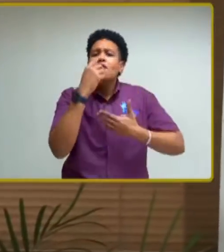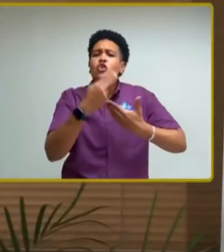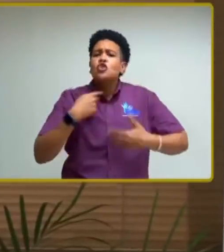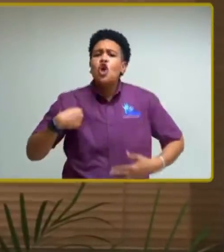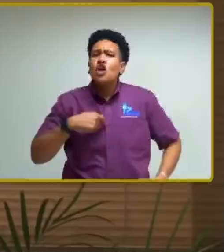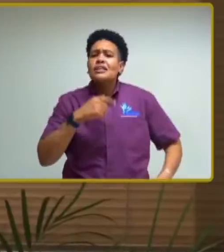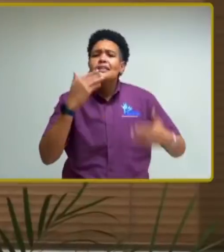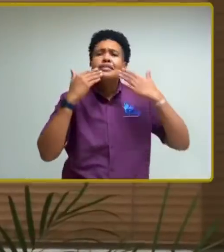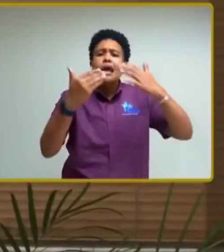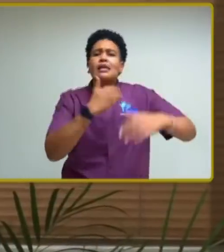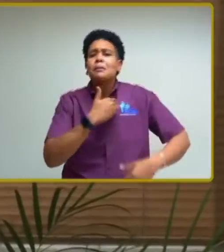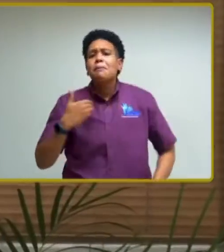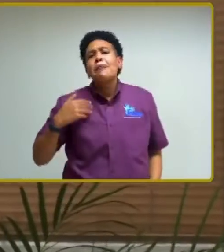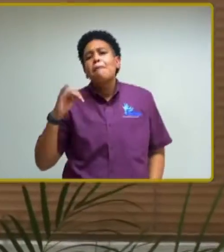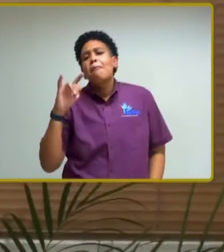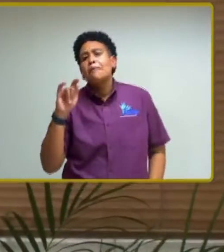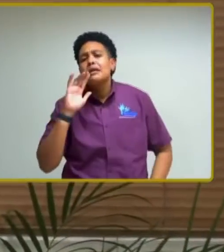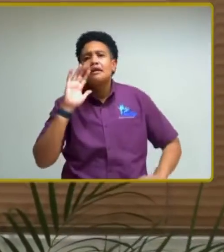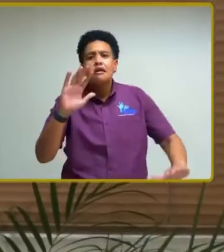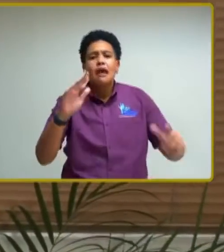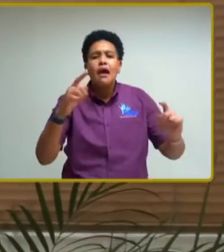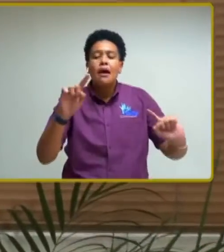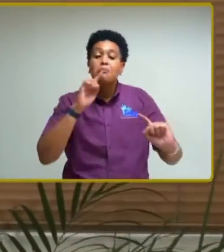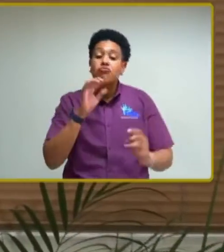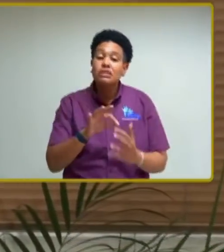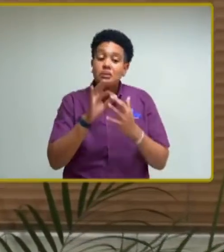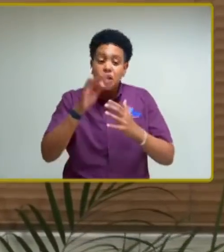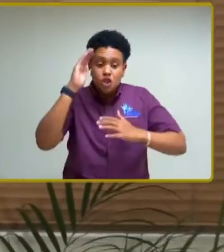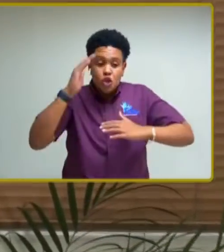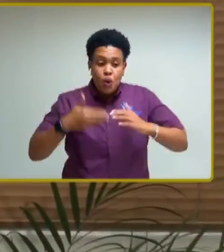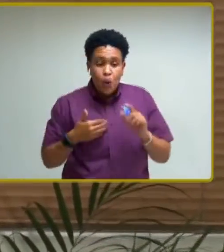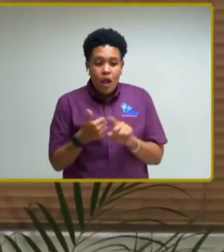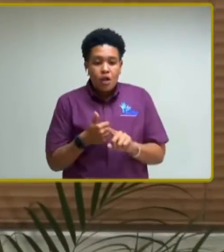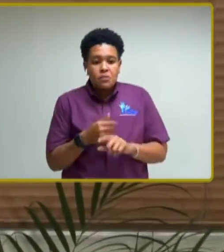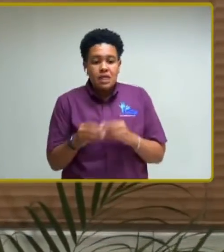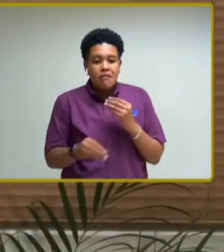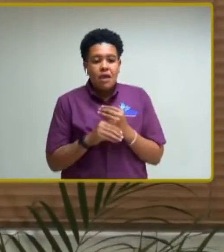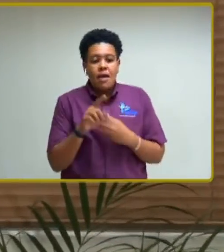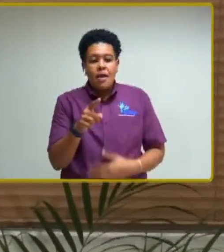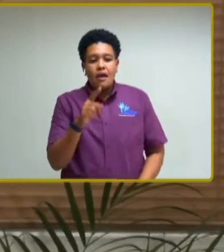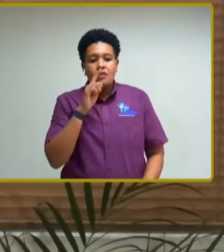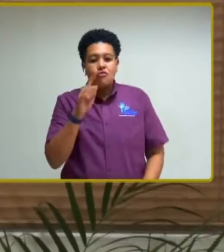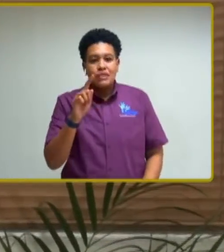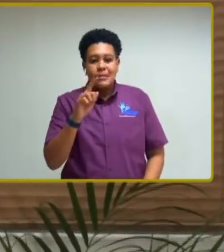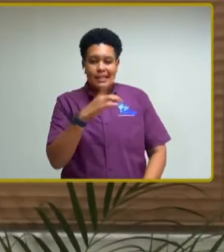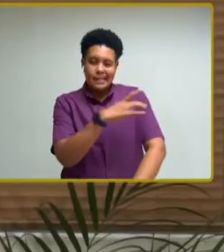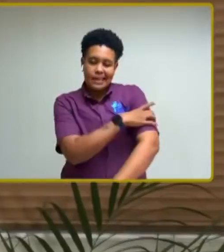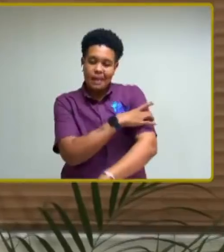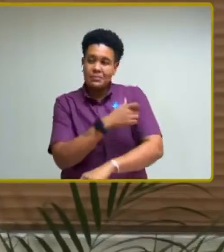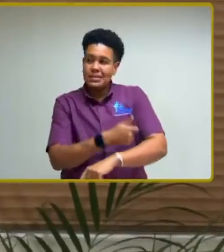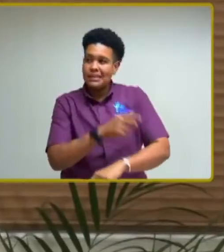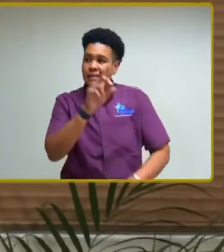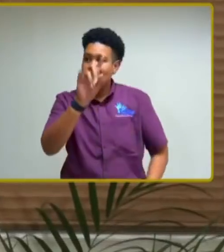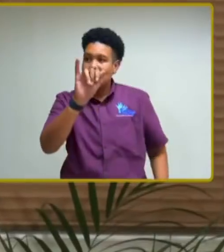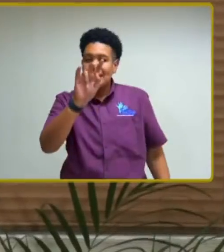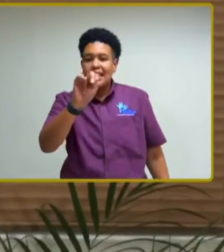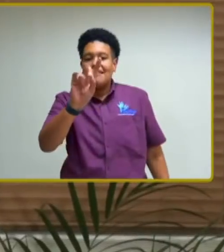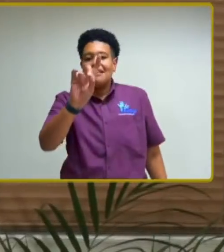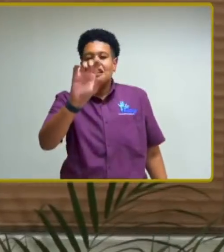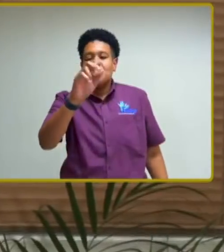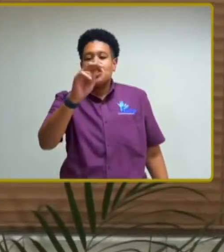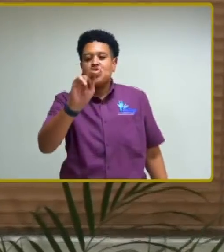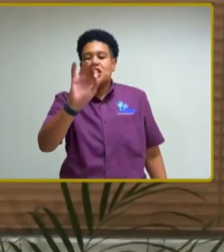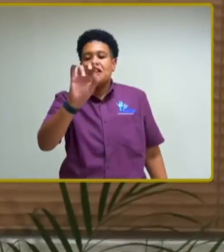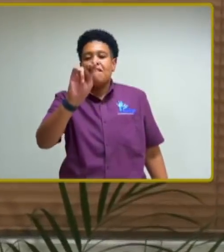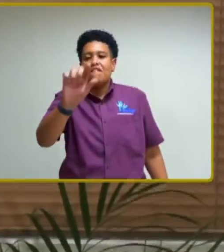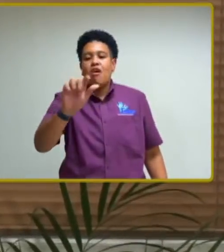us. Thanks to members of the media, and I want to just specially welcome Captain David Chingfong, Inspector General